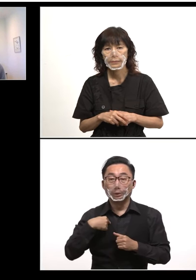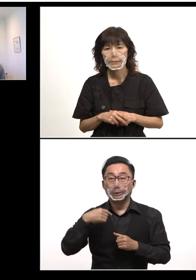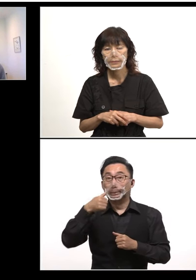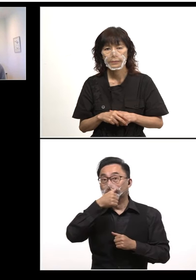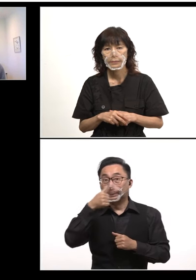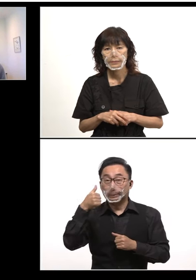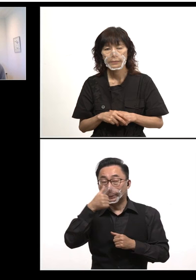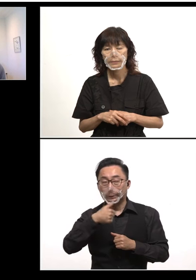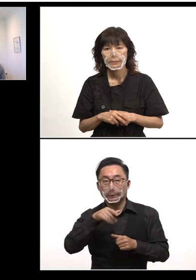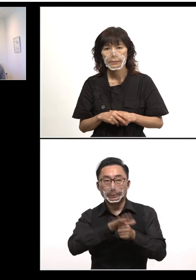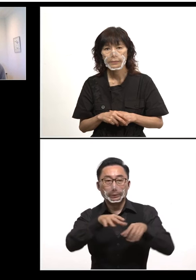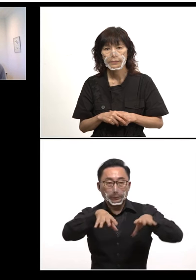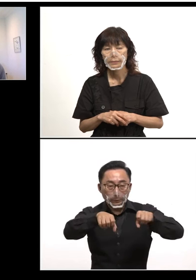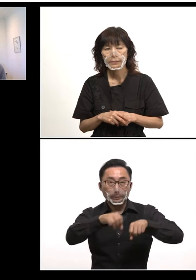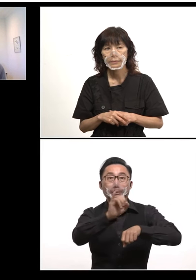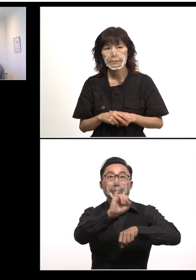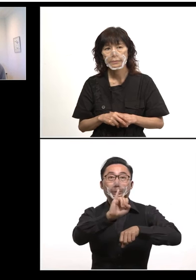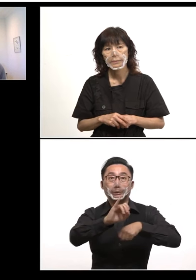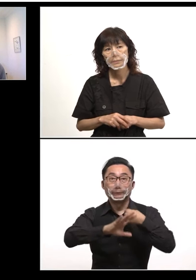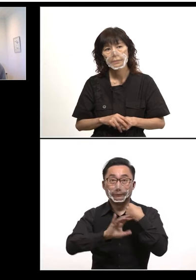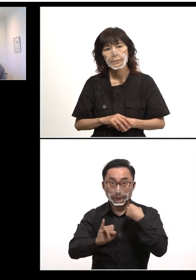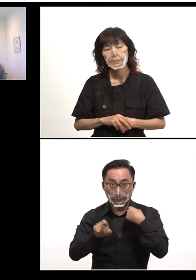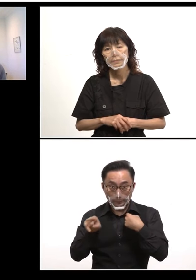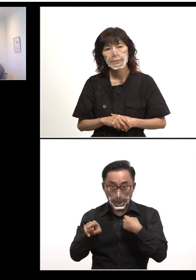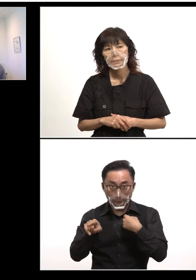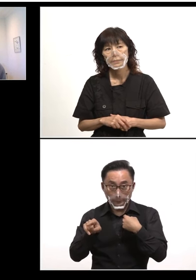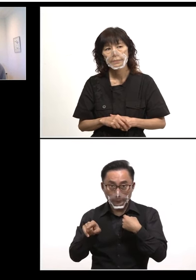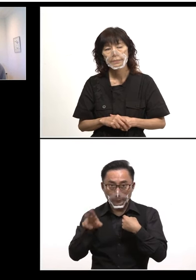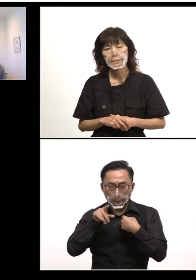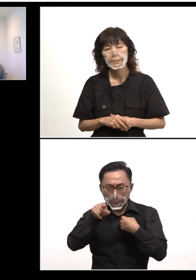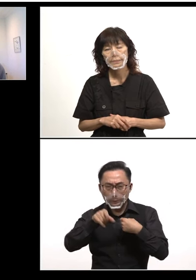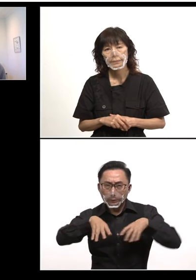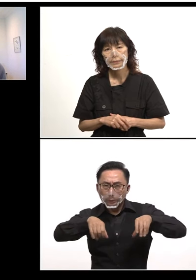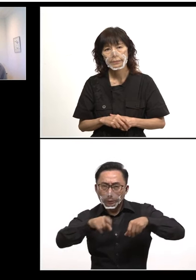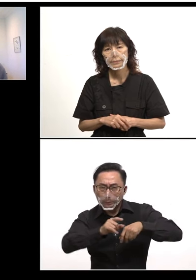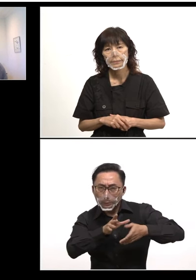field that they had created for the blind in Taiwan. And actually